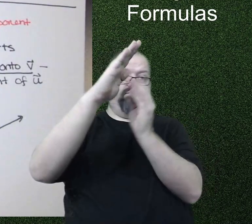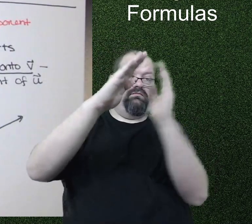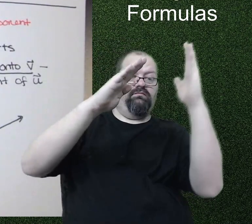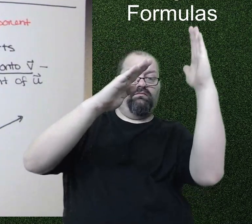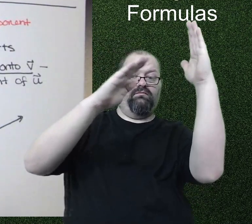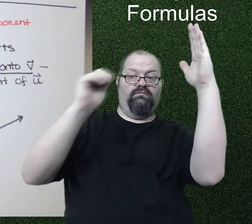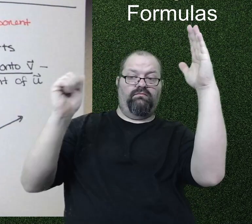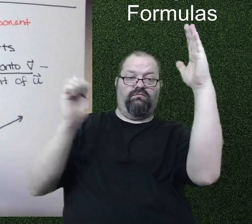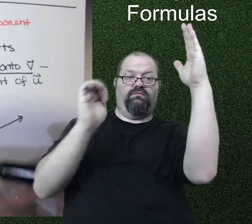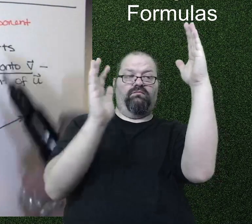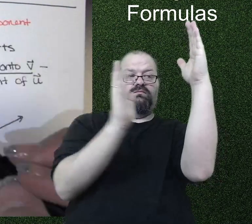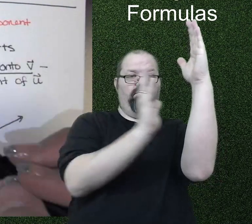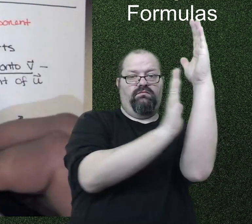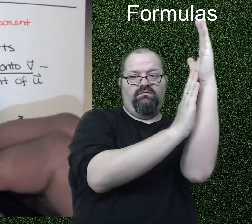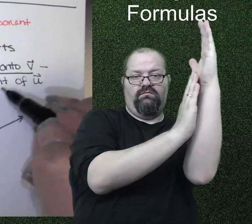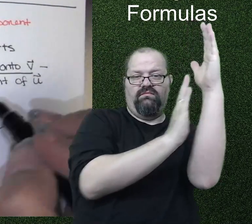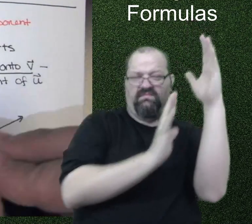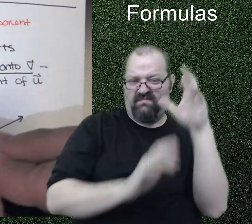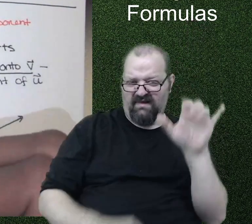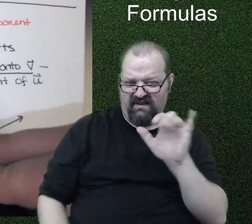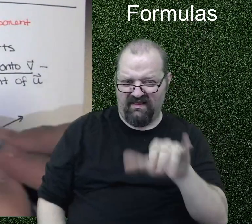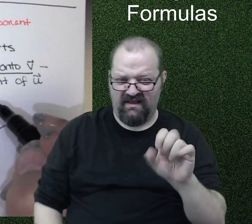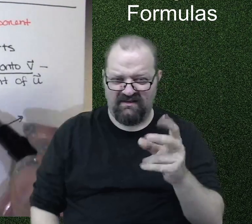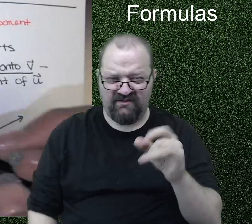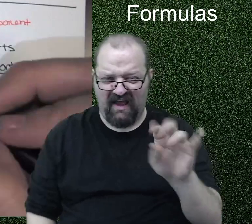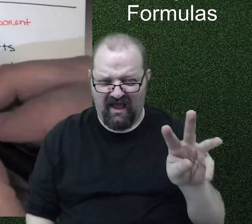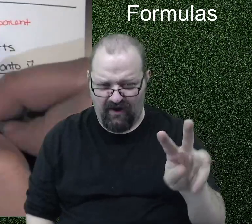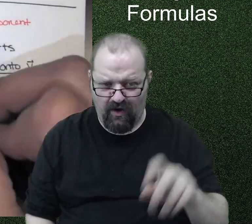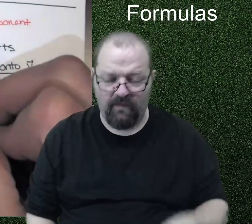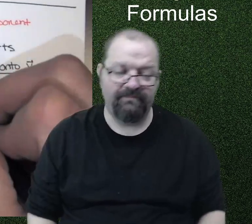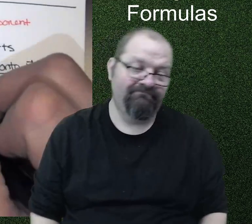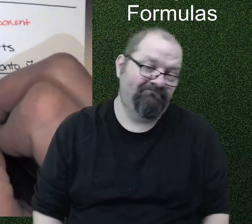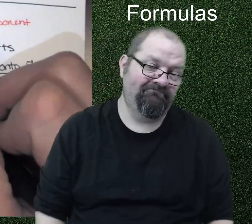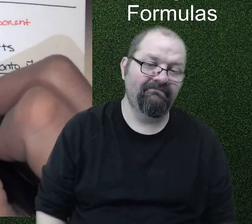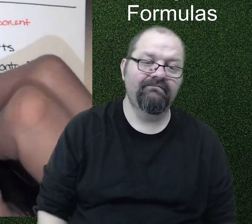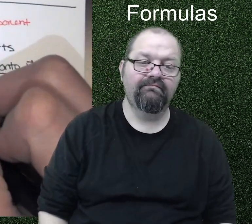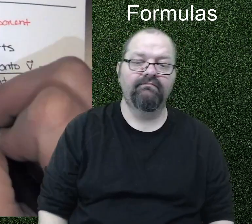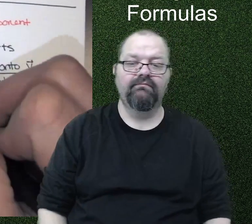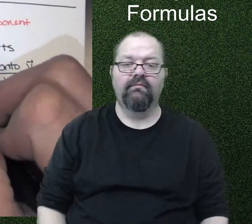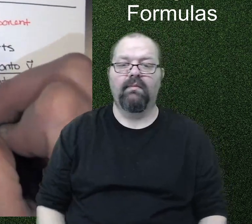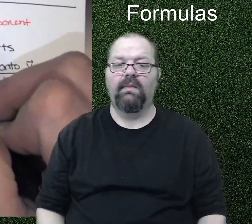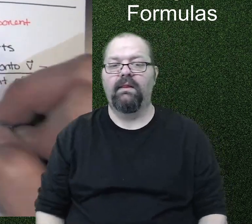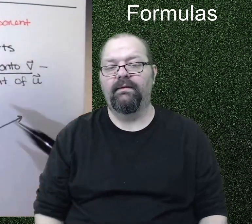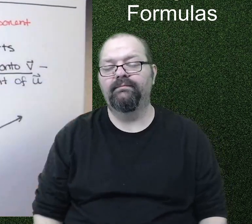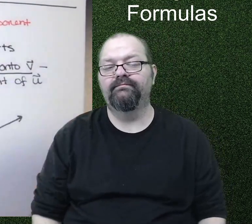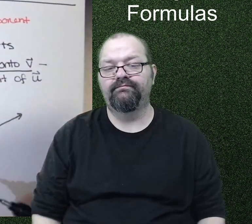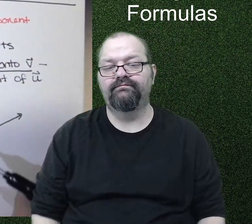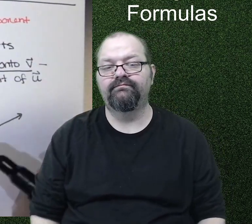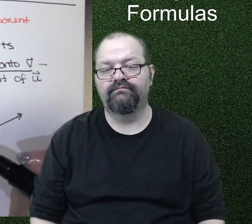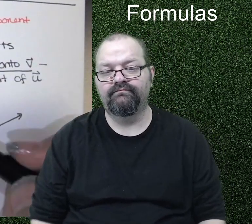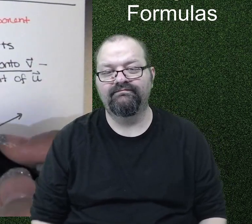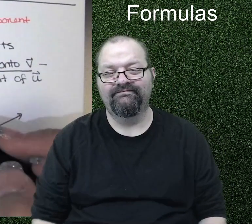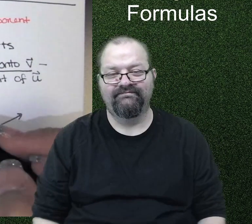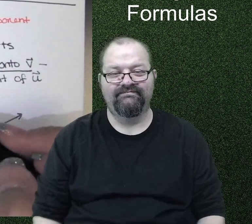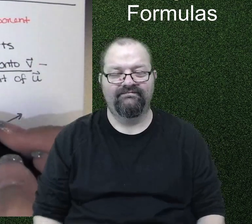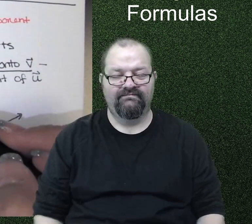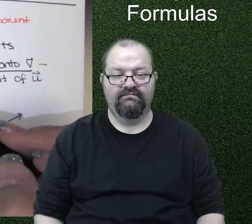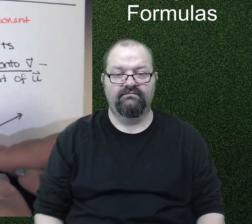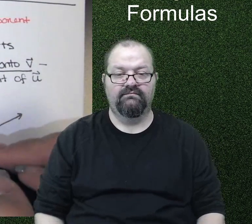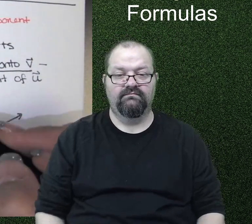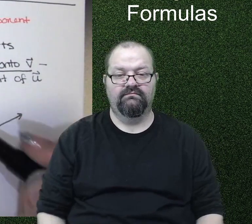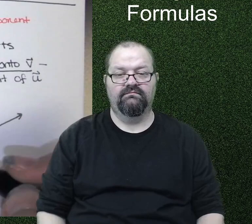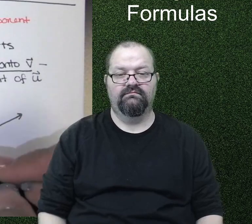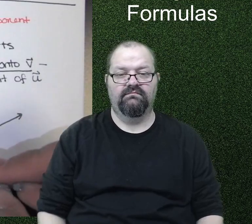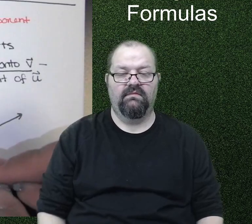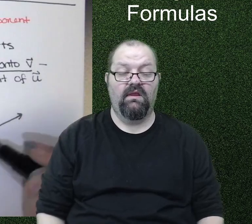It's like our sun is on a line that's parallel to V, and it's just like right up here. I say, okay, what